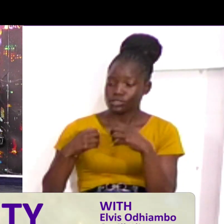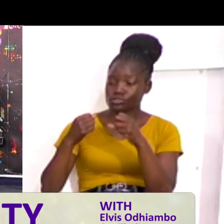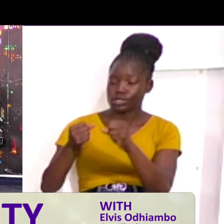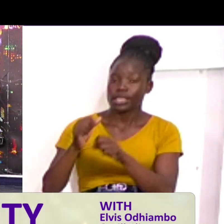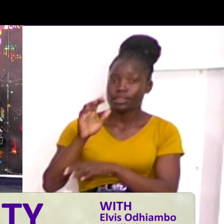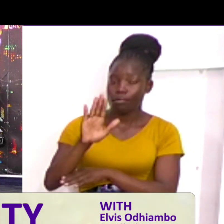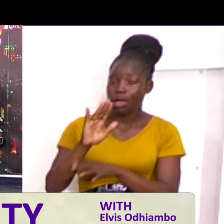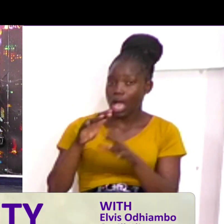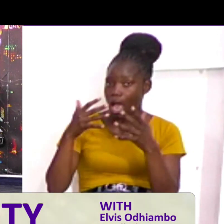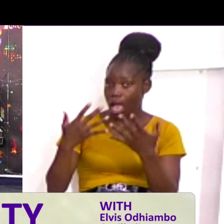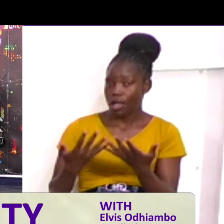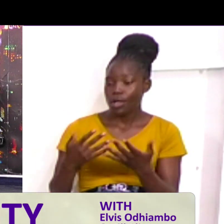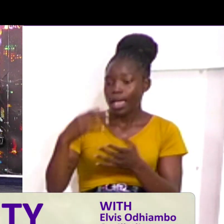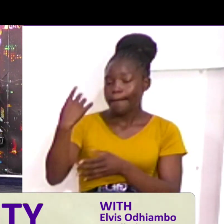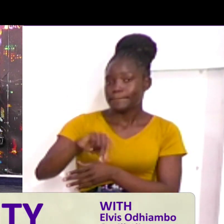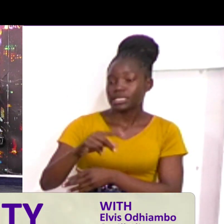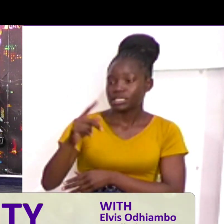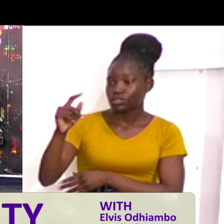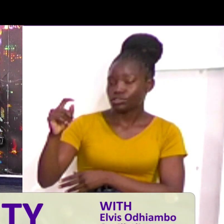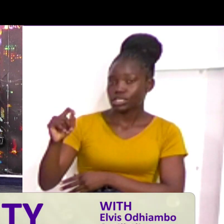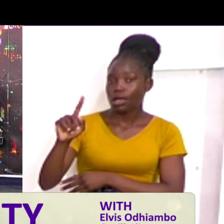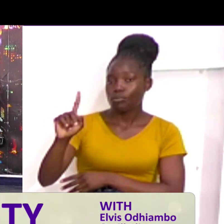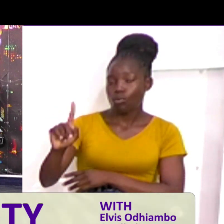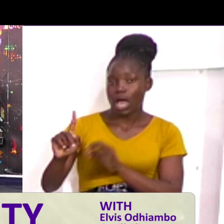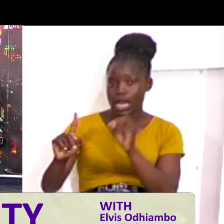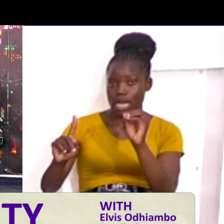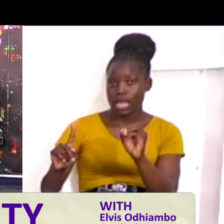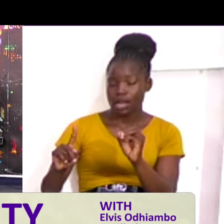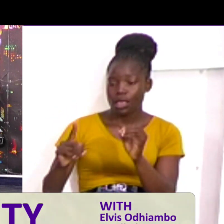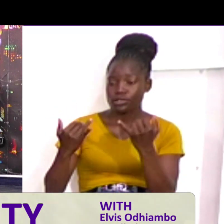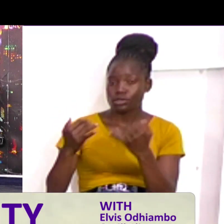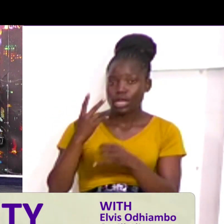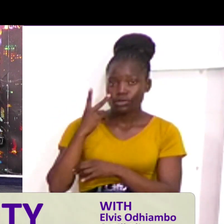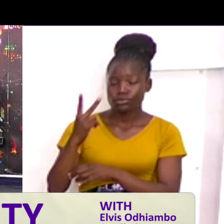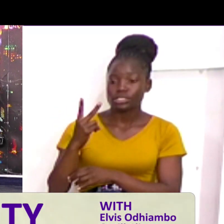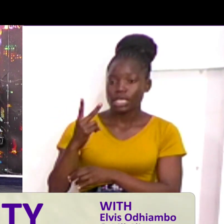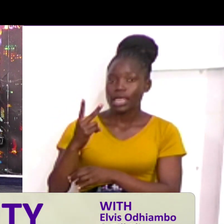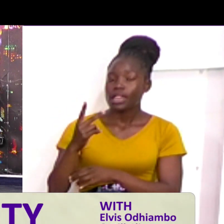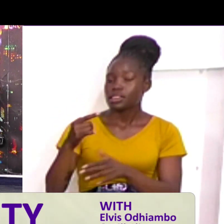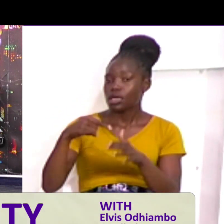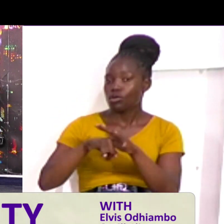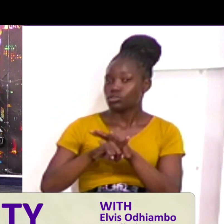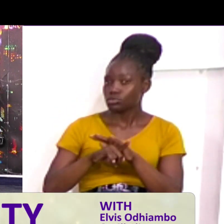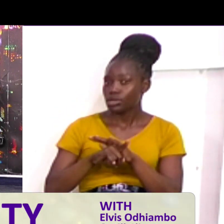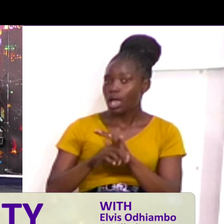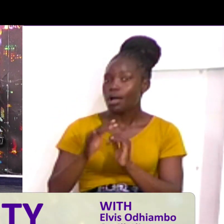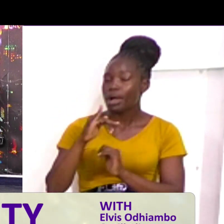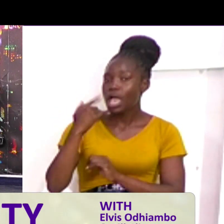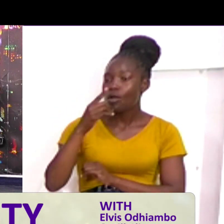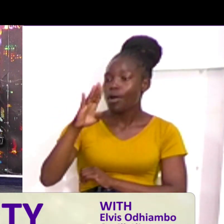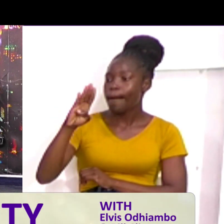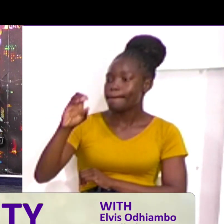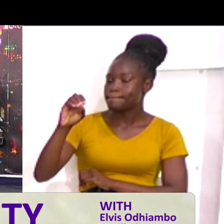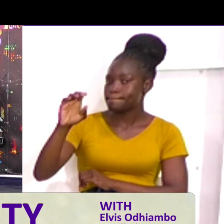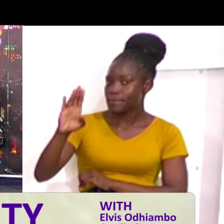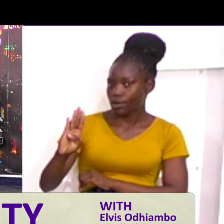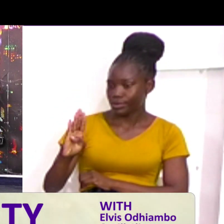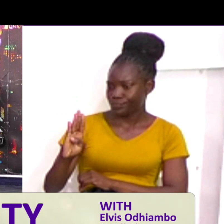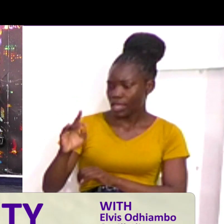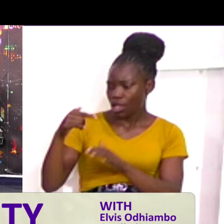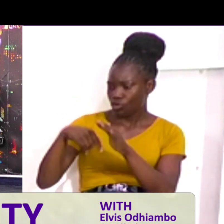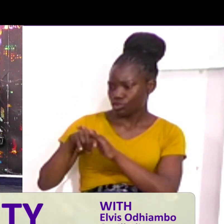strength by at least beating them 1 goal. You see, the goal scored by Bob Williams. That goal